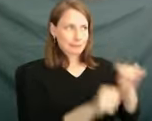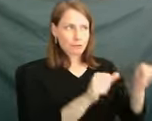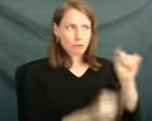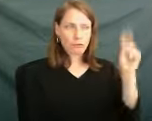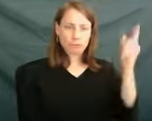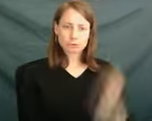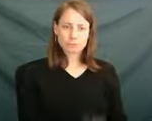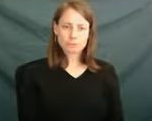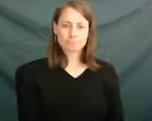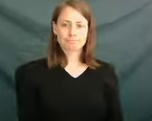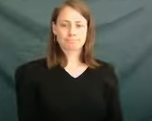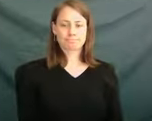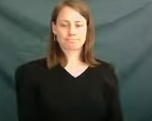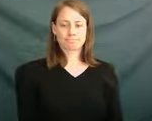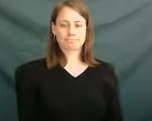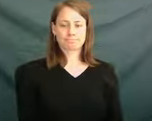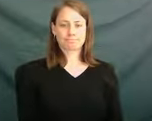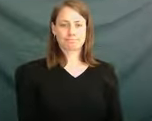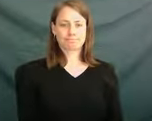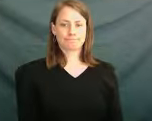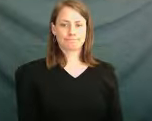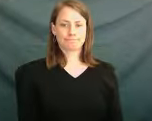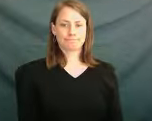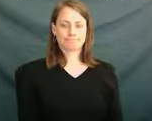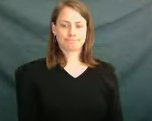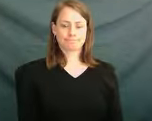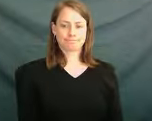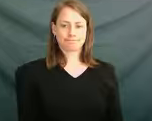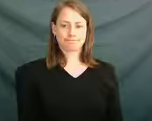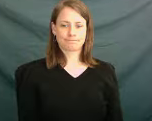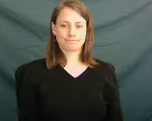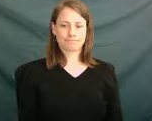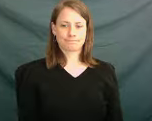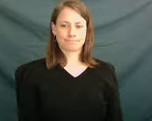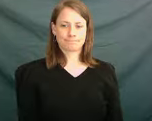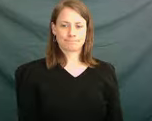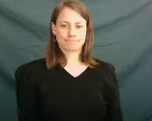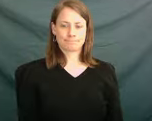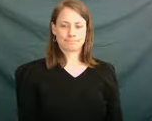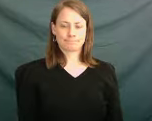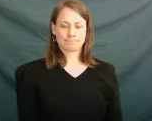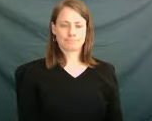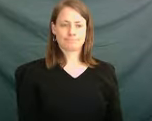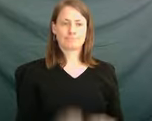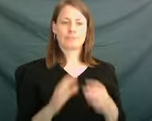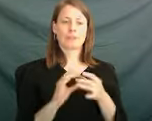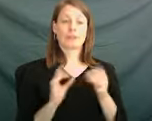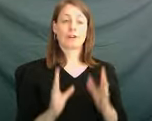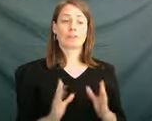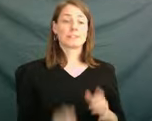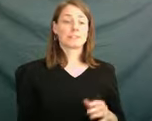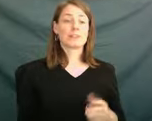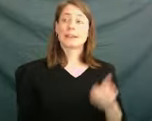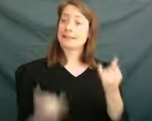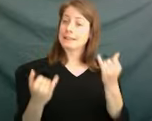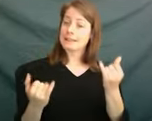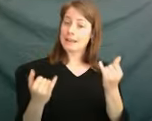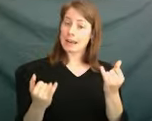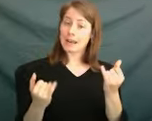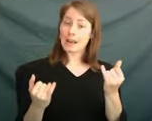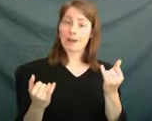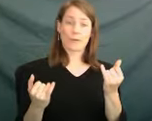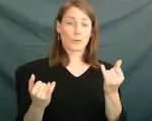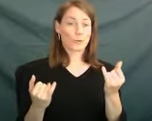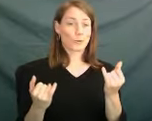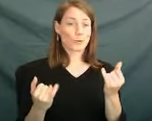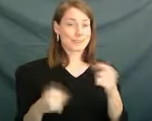Having got Year 10's input, it's time to put theory into practice. Can they find the information for themselves? Right, where are they